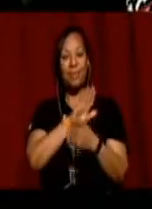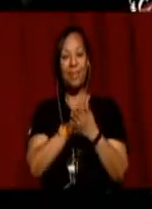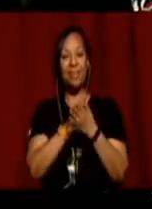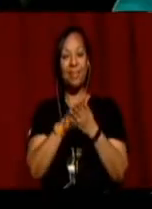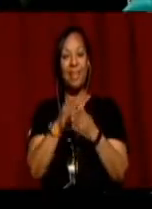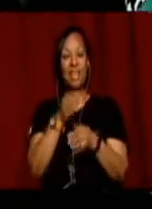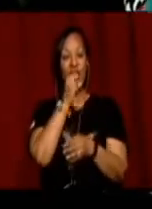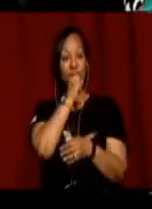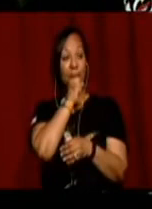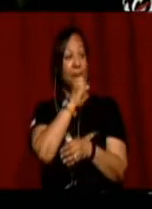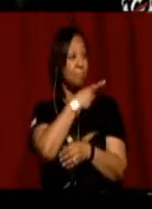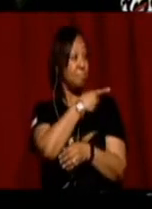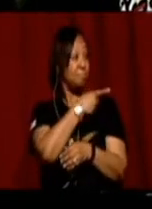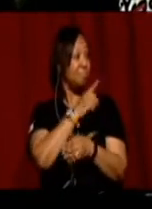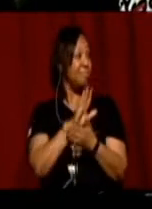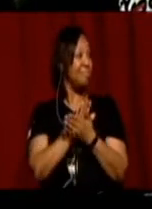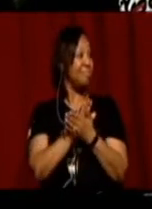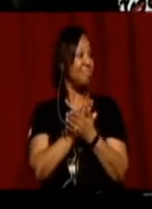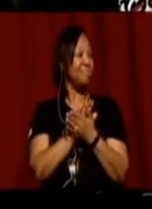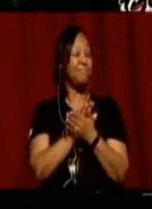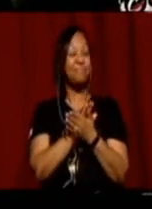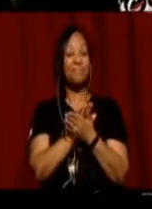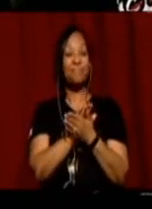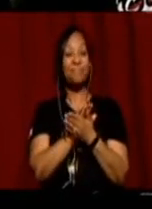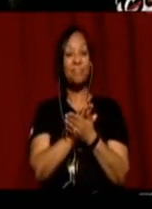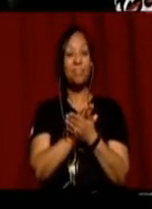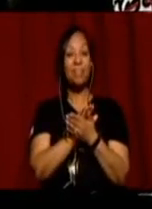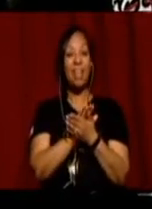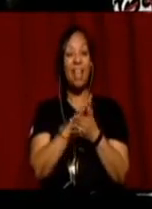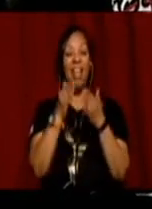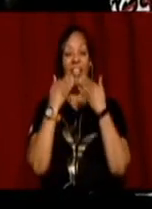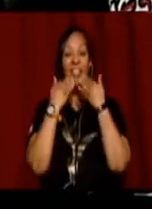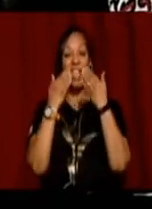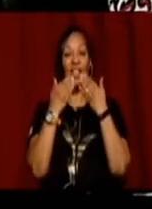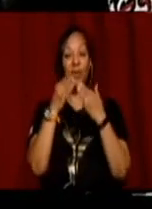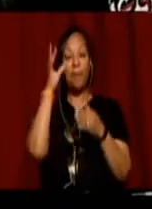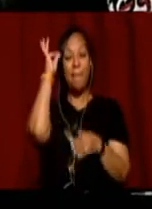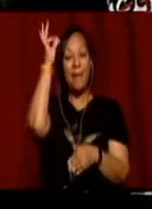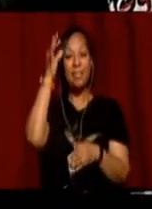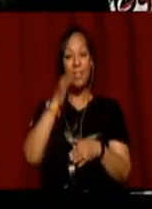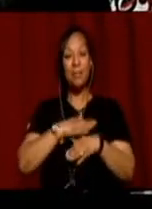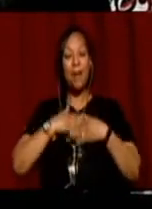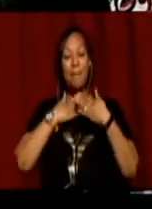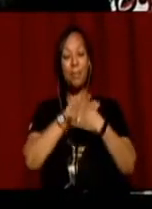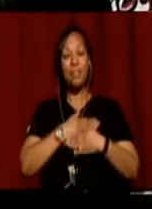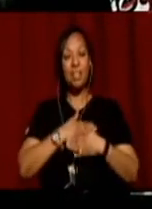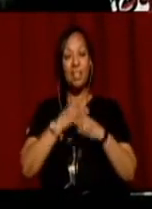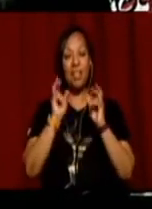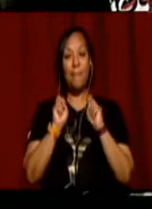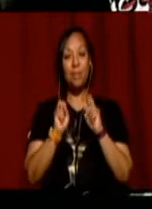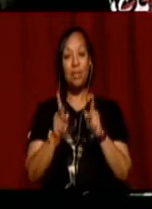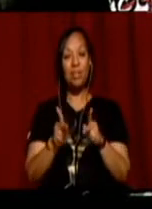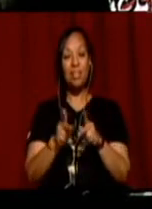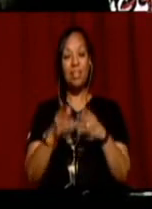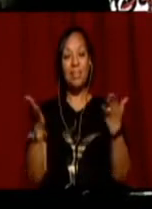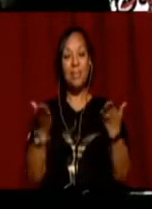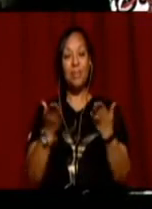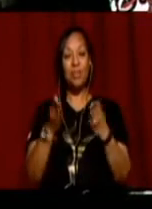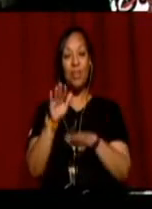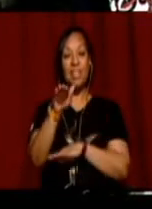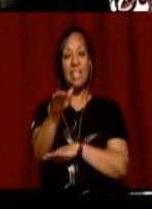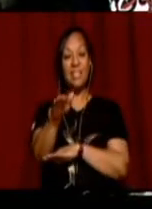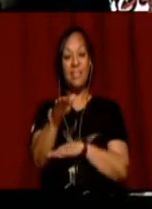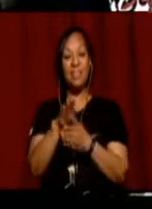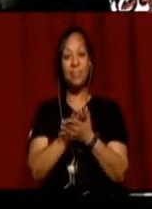Get your mic. That's your mic or somewhere. That's all right. Thank you very much, Pastor. I appreciate the opportunity to be with you this